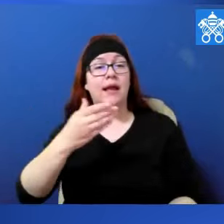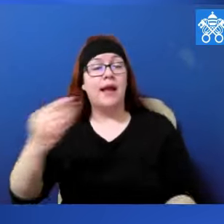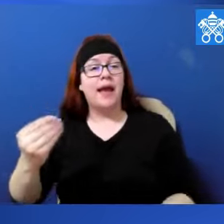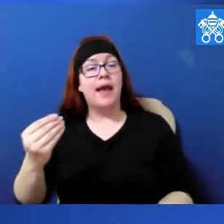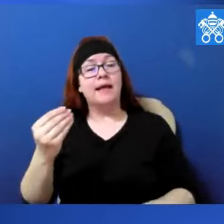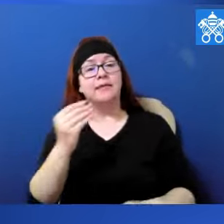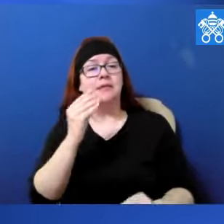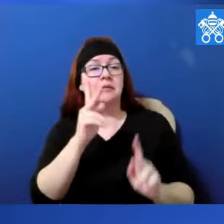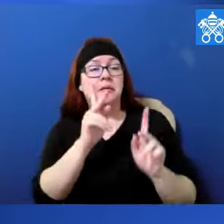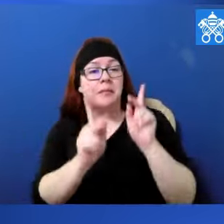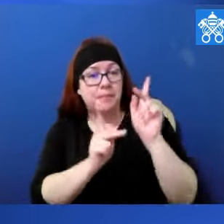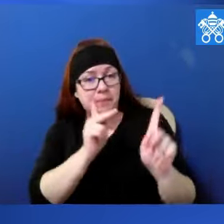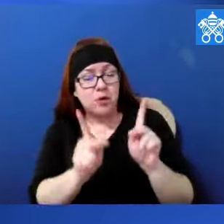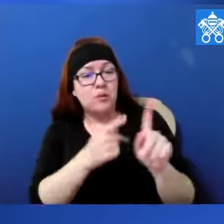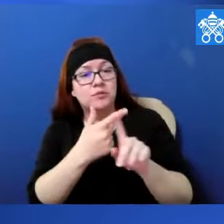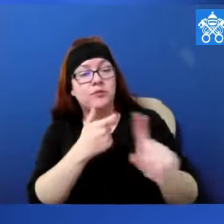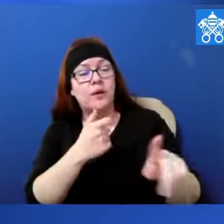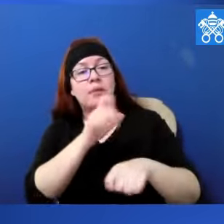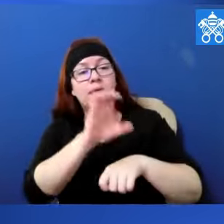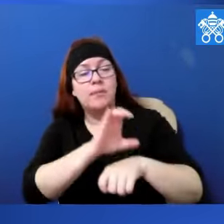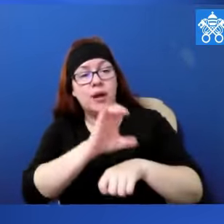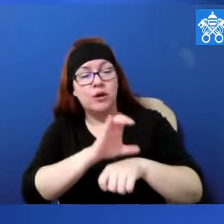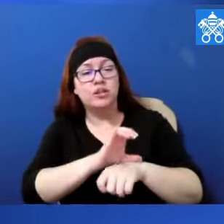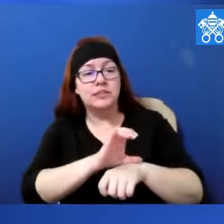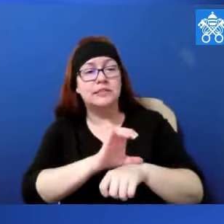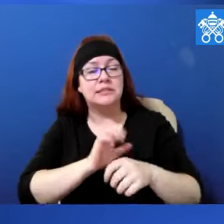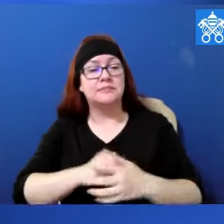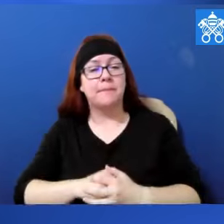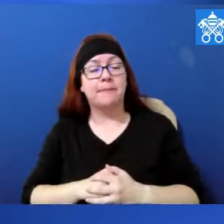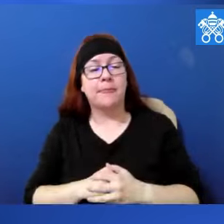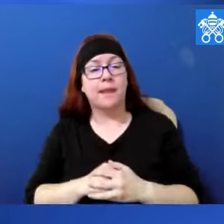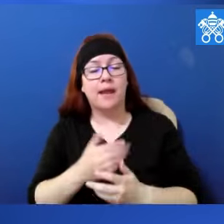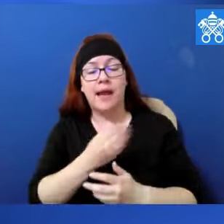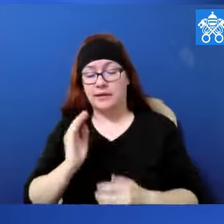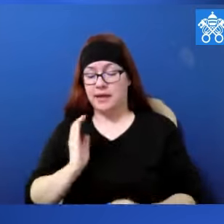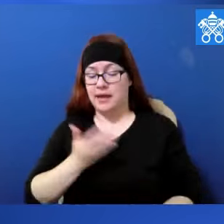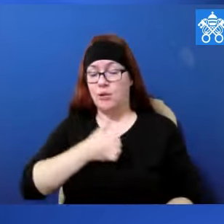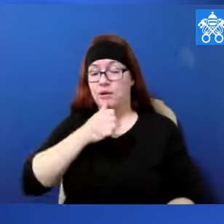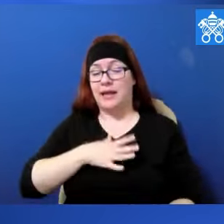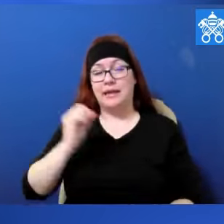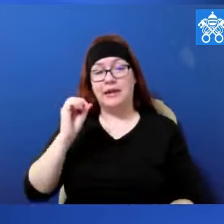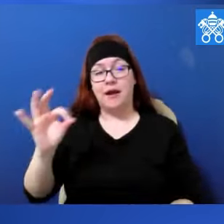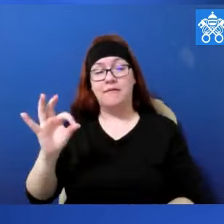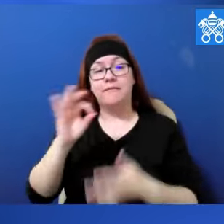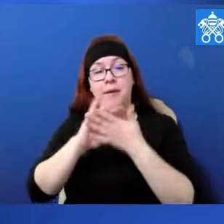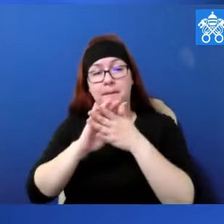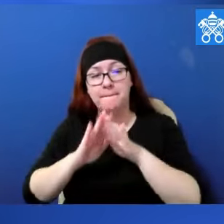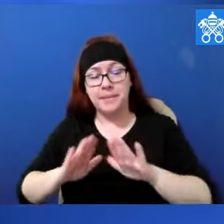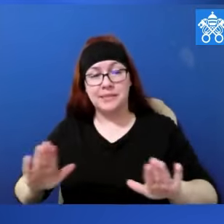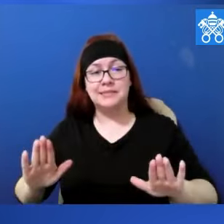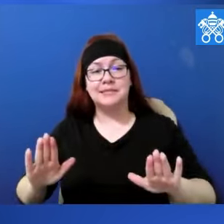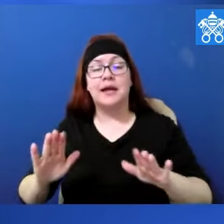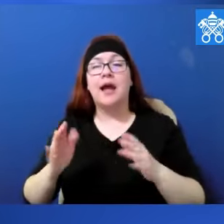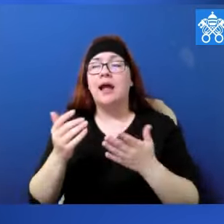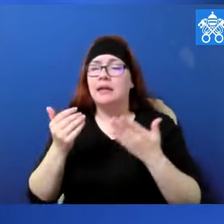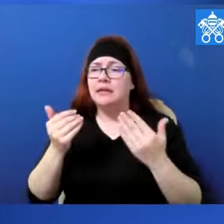and the pilgrims from the parishes of Christ the Good Shepherd and Our Lady of Peace in